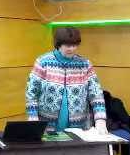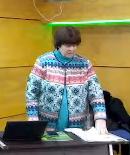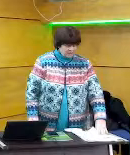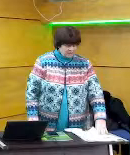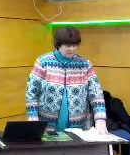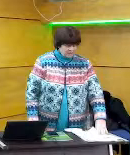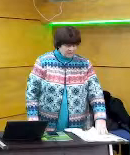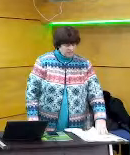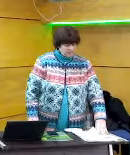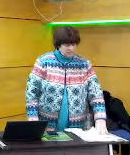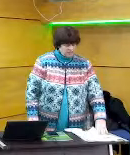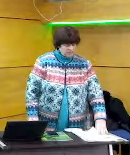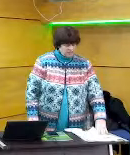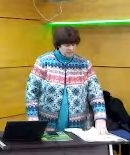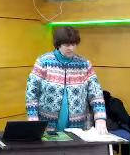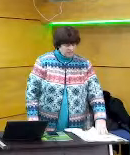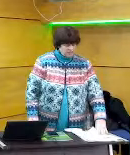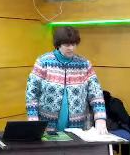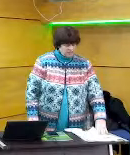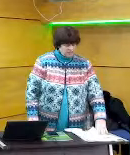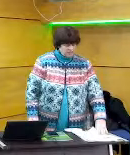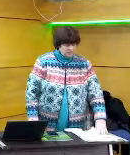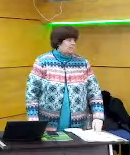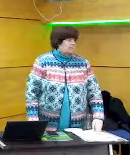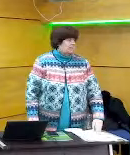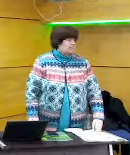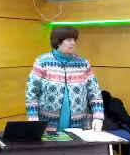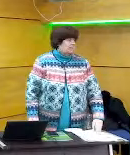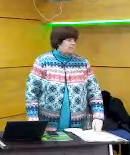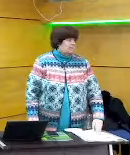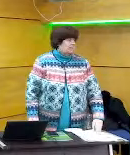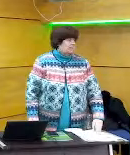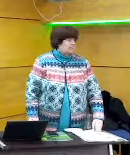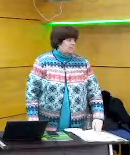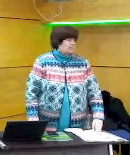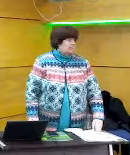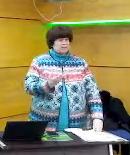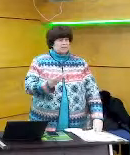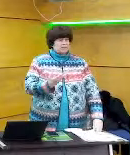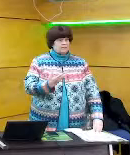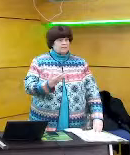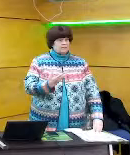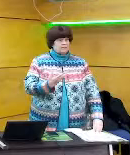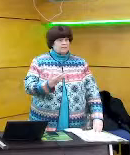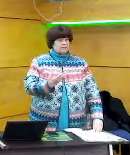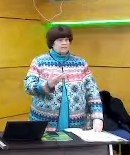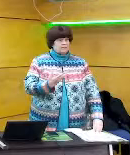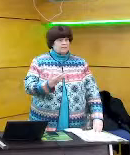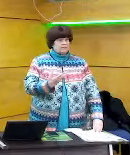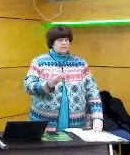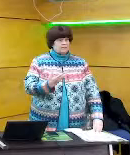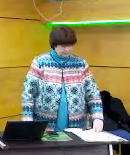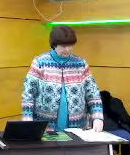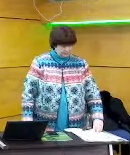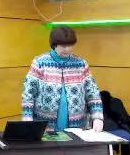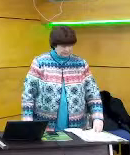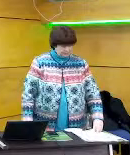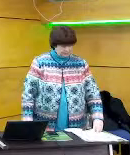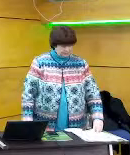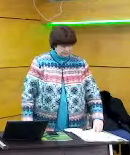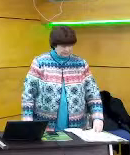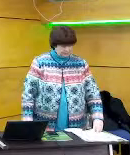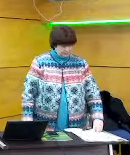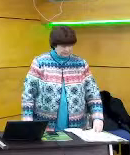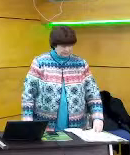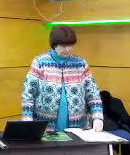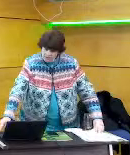In traditional education, it's important, and the spelling bee has actually kind of surged and resurfaced.